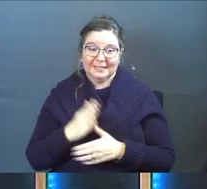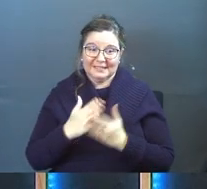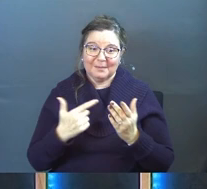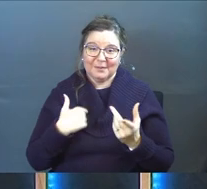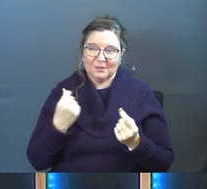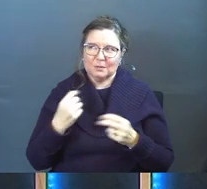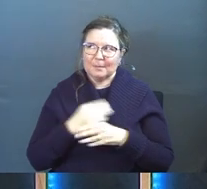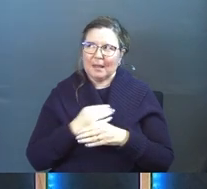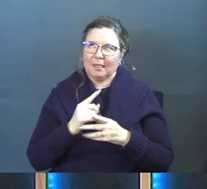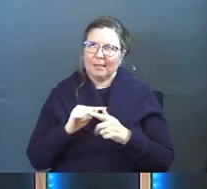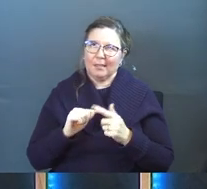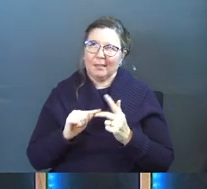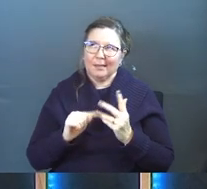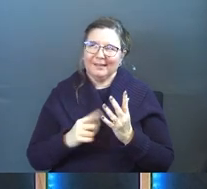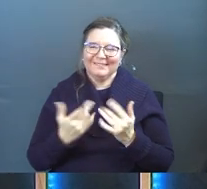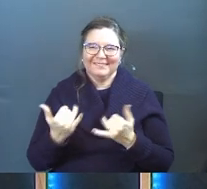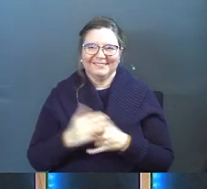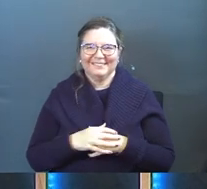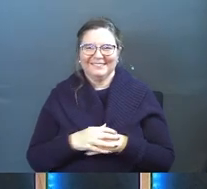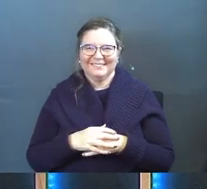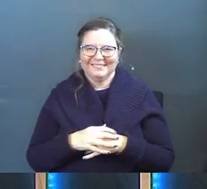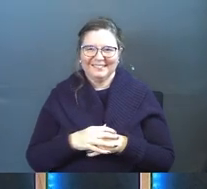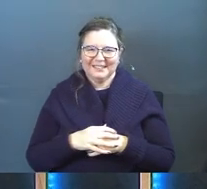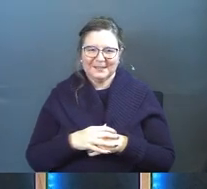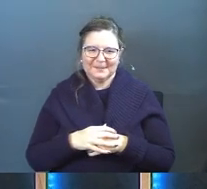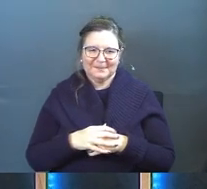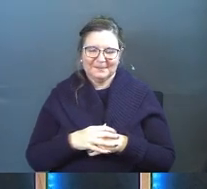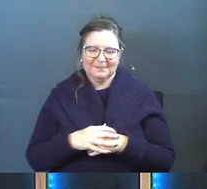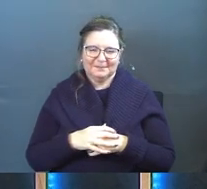Some of you are doing some math right now.